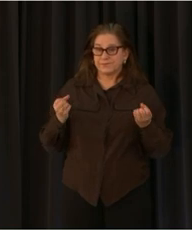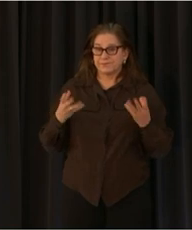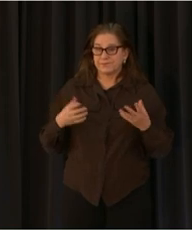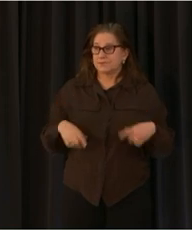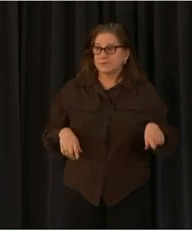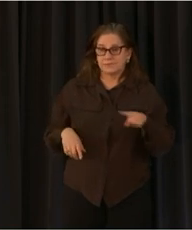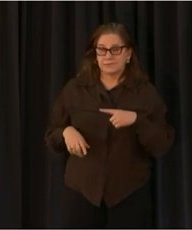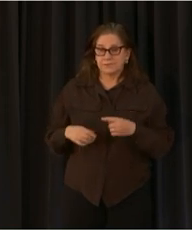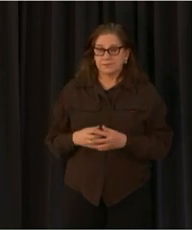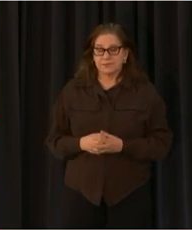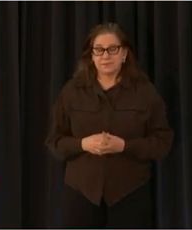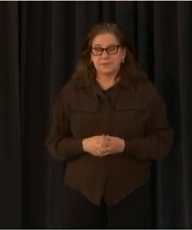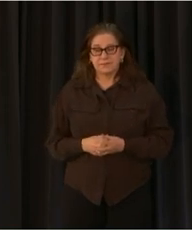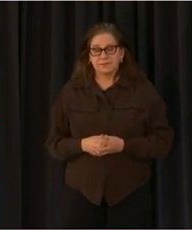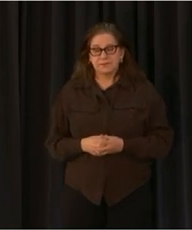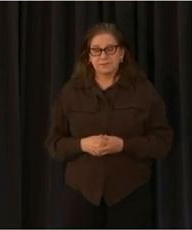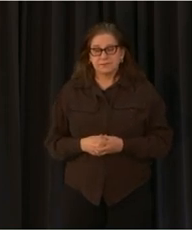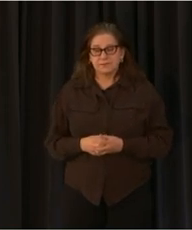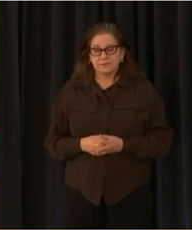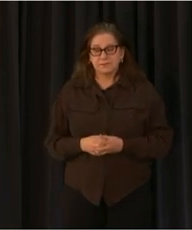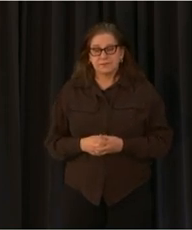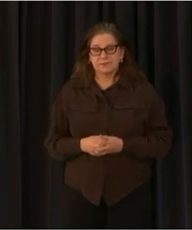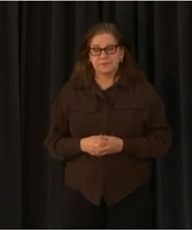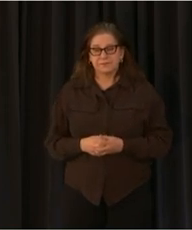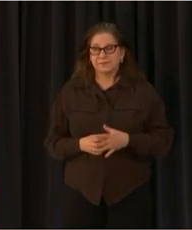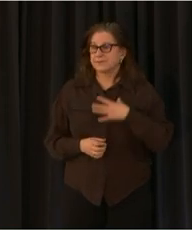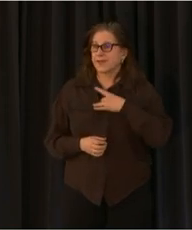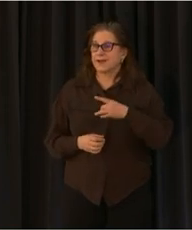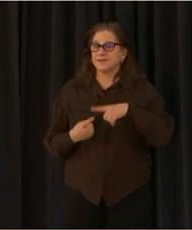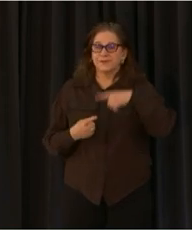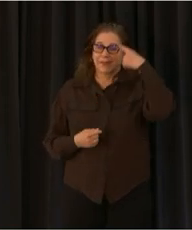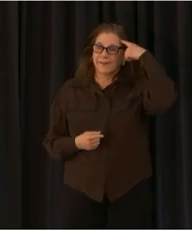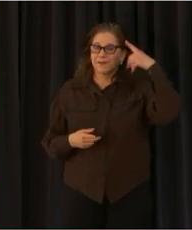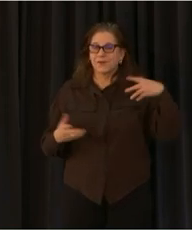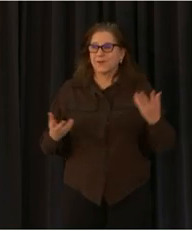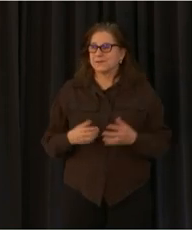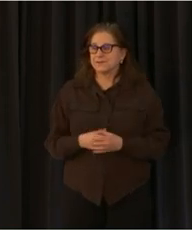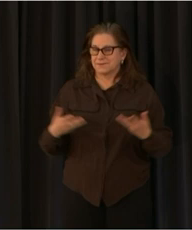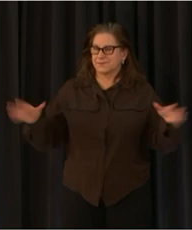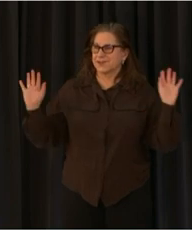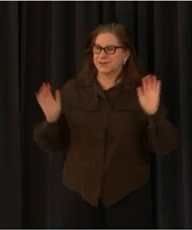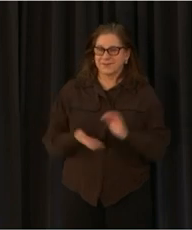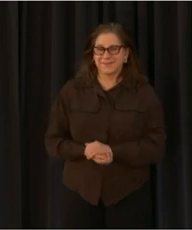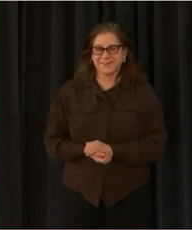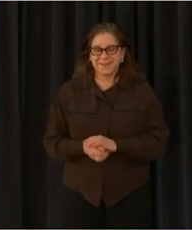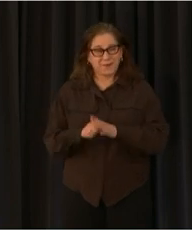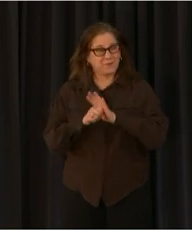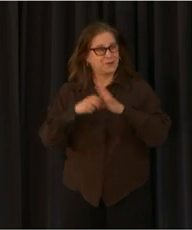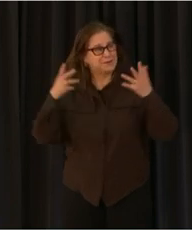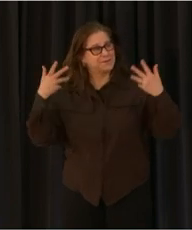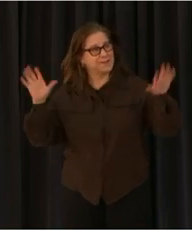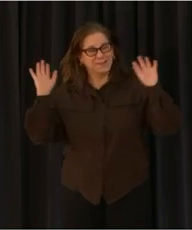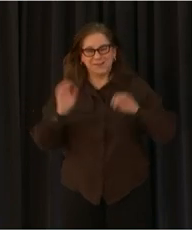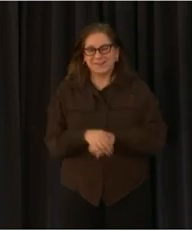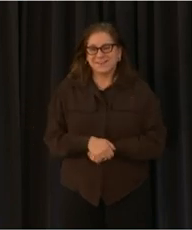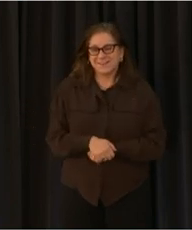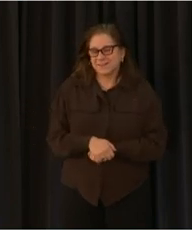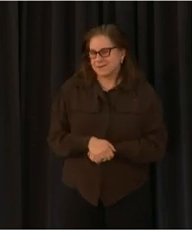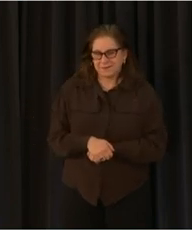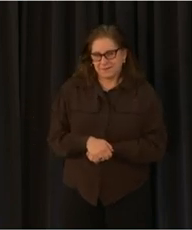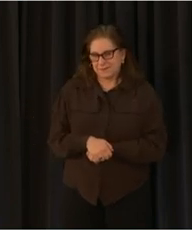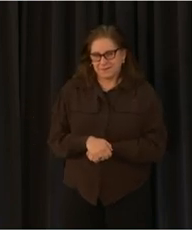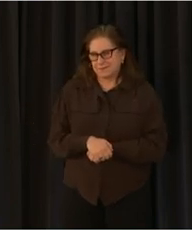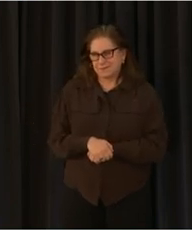to let ourselves think that we're out of this. And so all of the things that help us contain this virus, including wearing